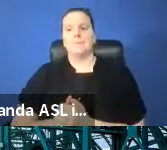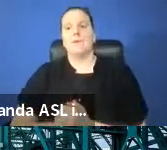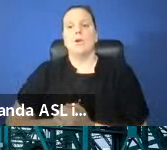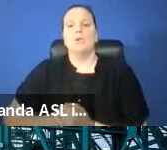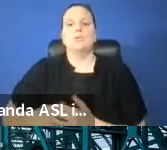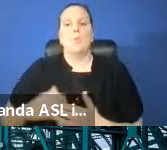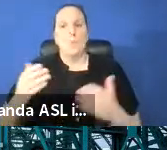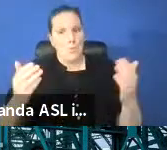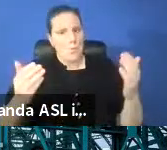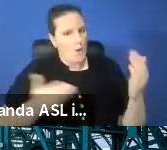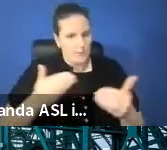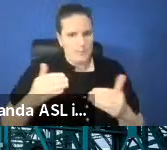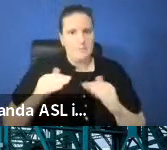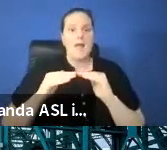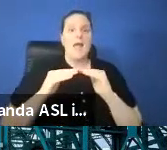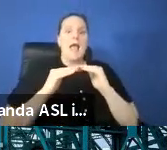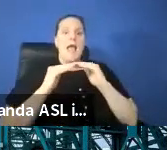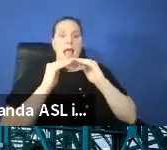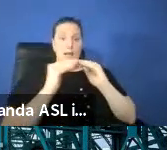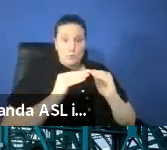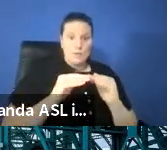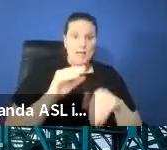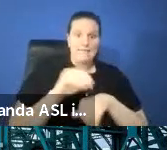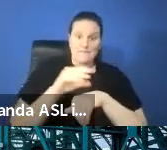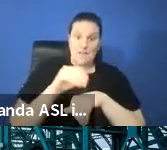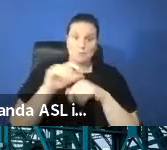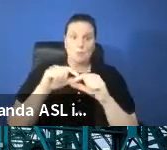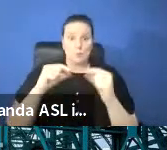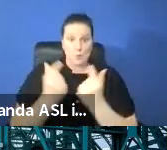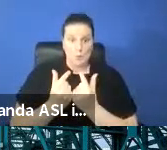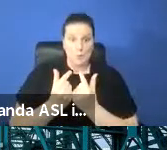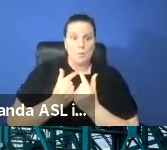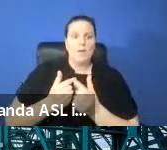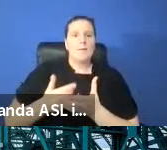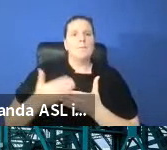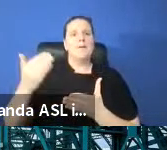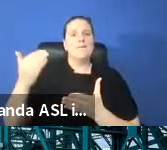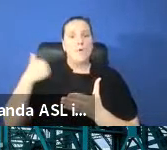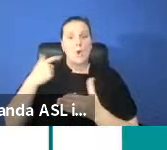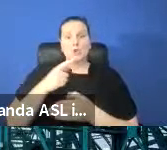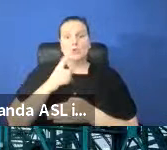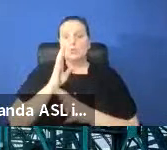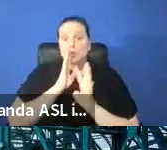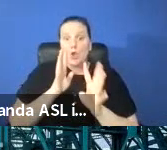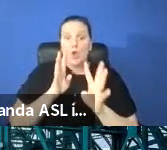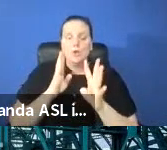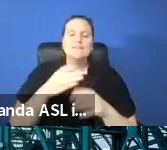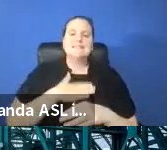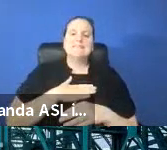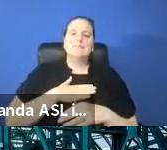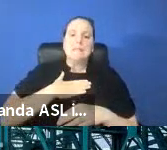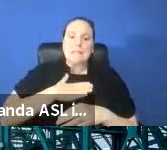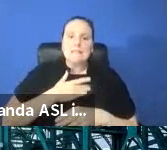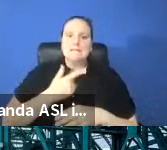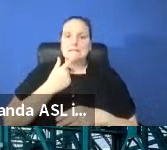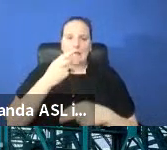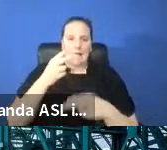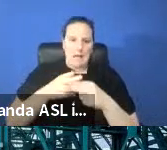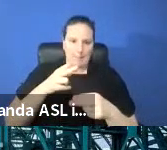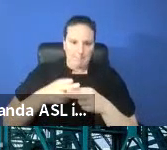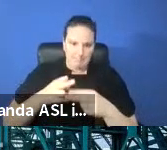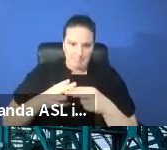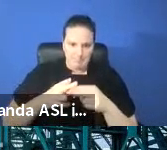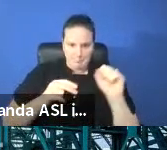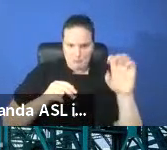So welcome to the Equity Advisory Group. Before you speak, please say your name